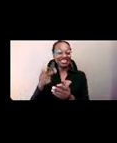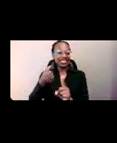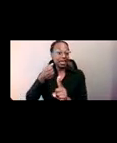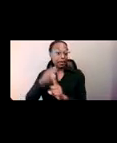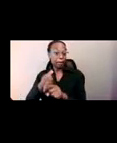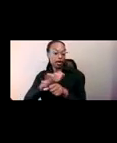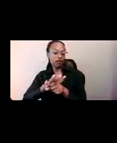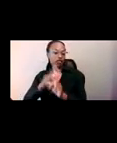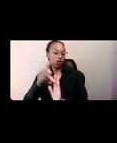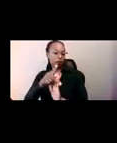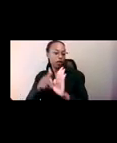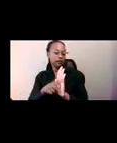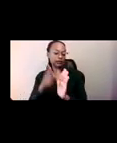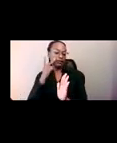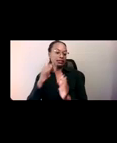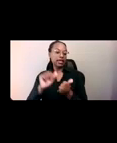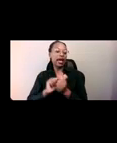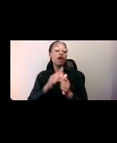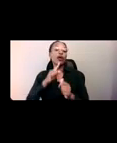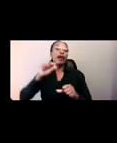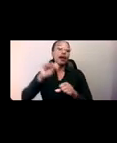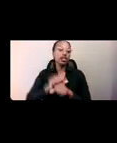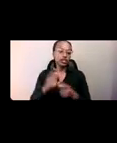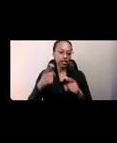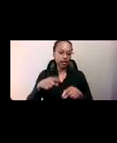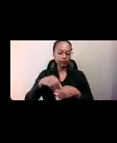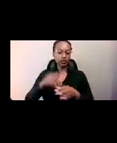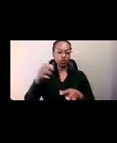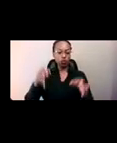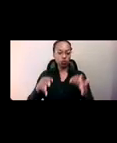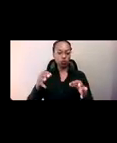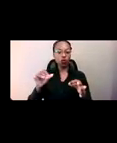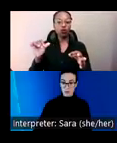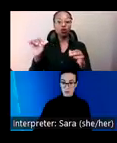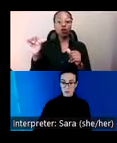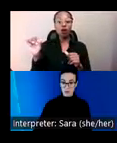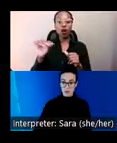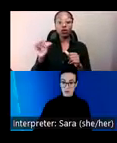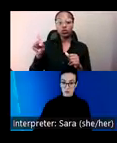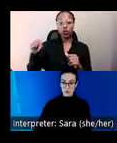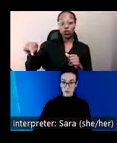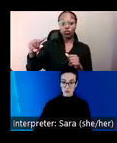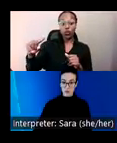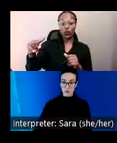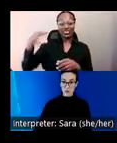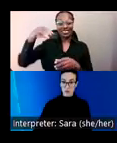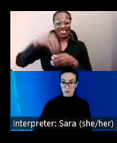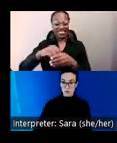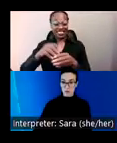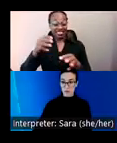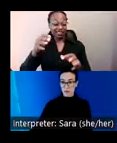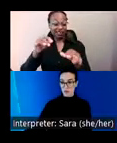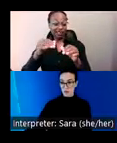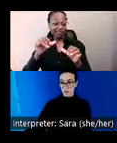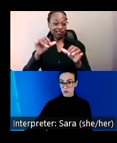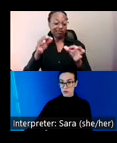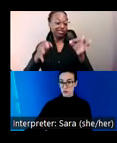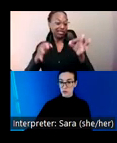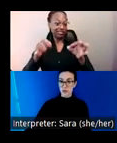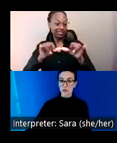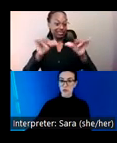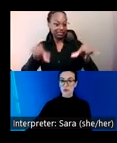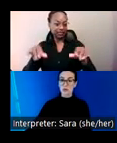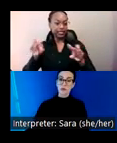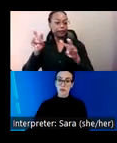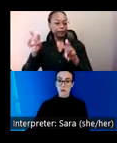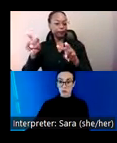out through the courts, and to hold judicial actors accountable. As a supporter, this past year, we have helped